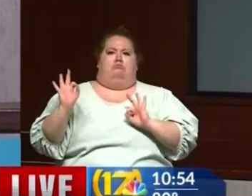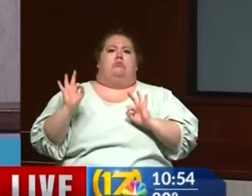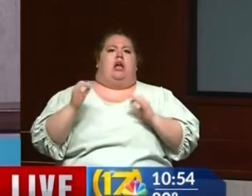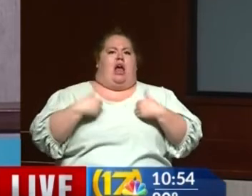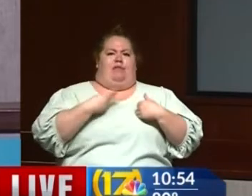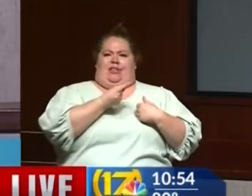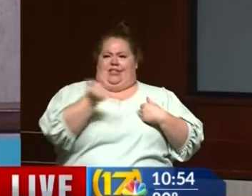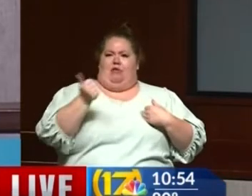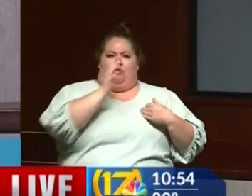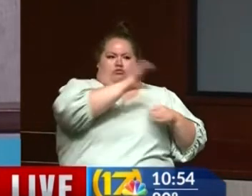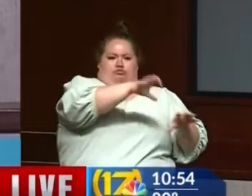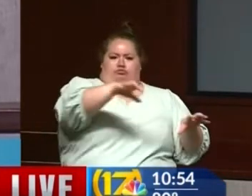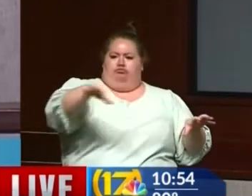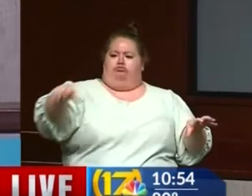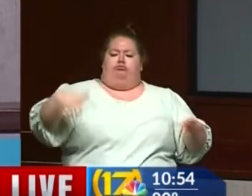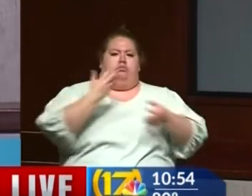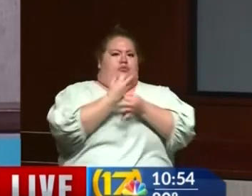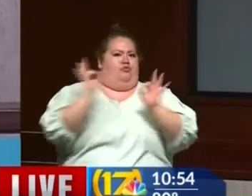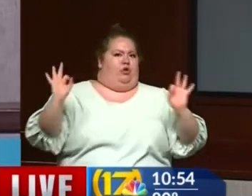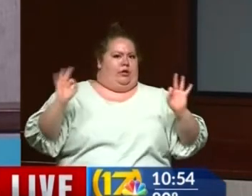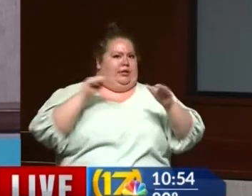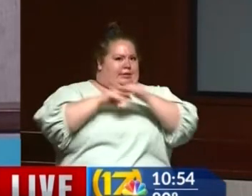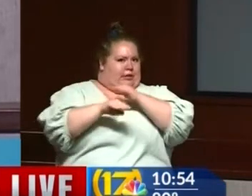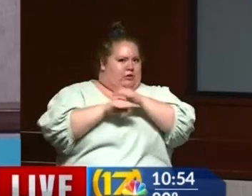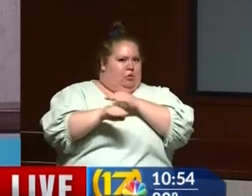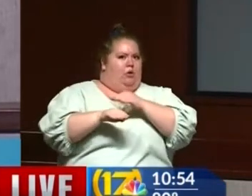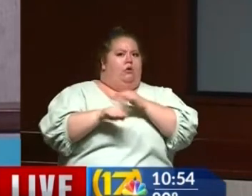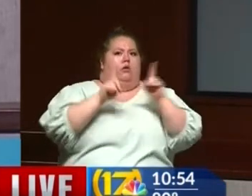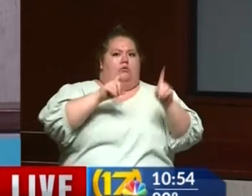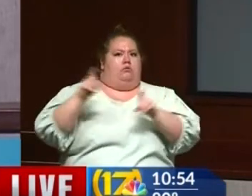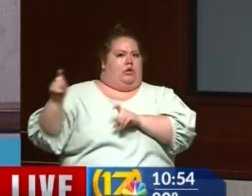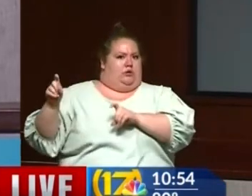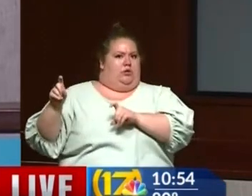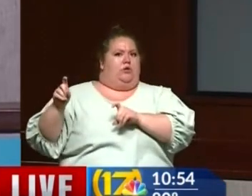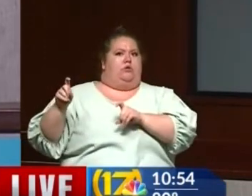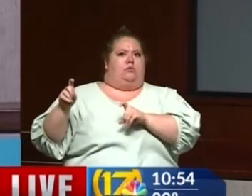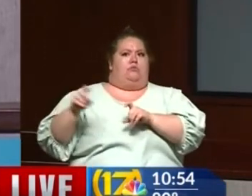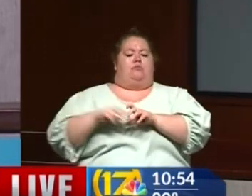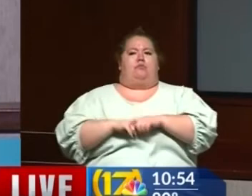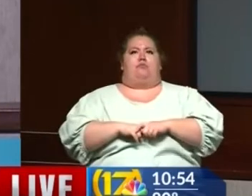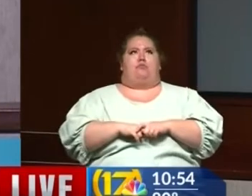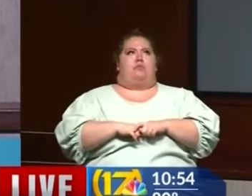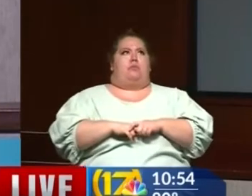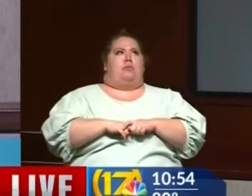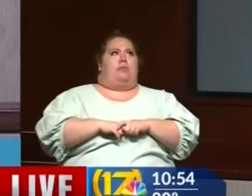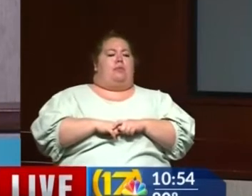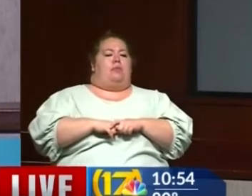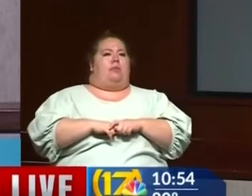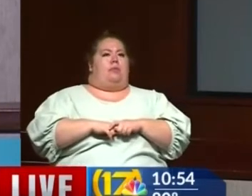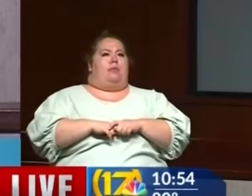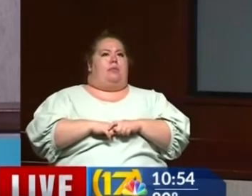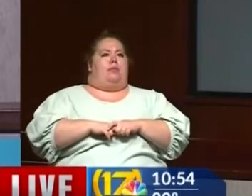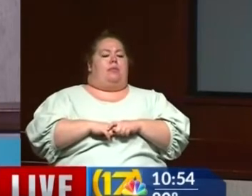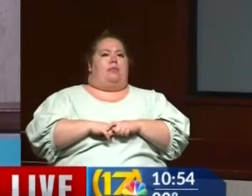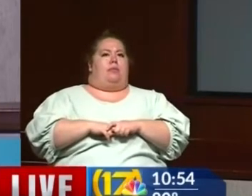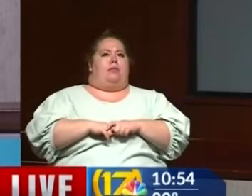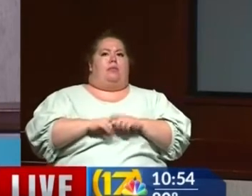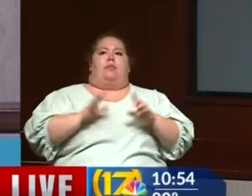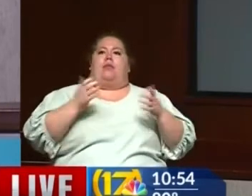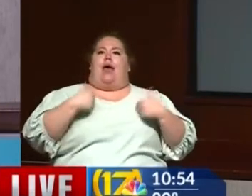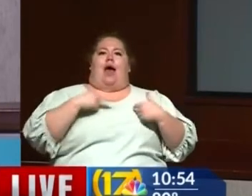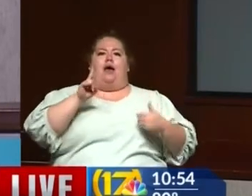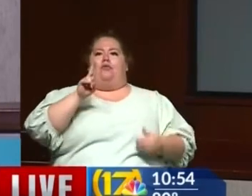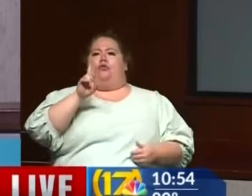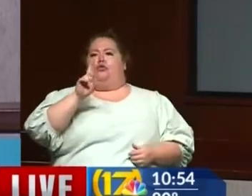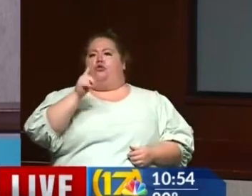county that are free, as well as all of the CVS locations and all of the urgent